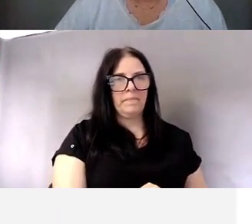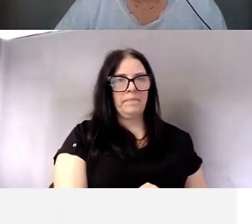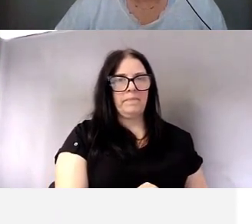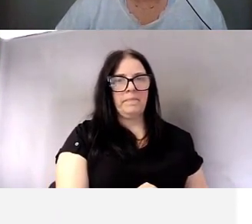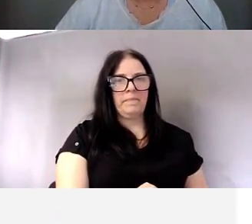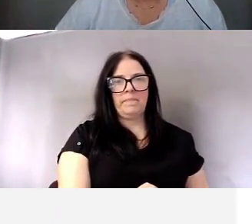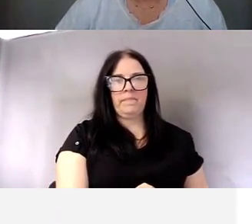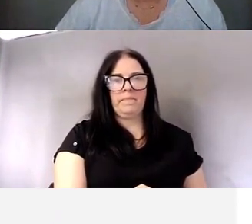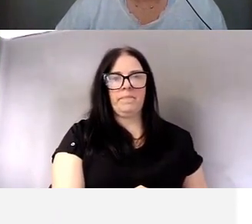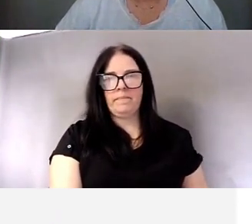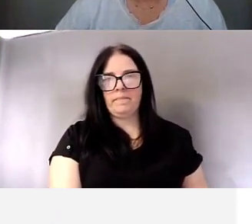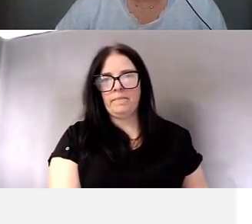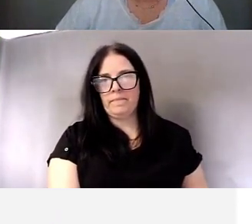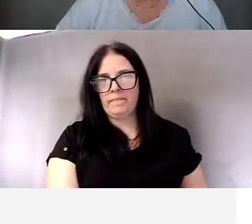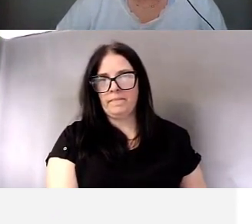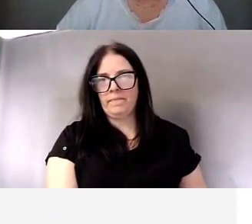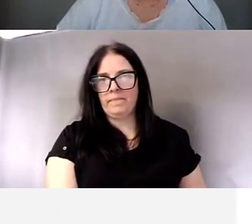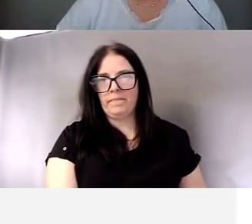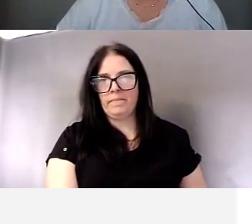Thanks, everybody.